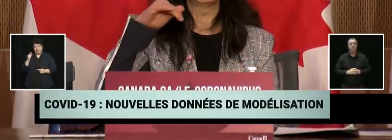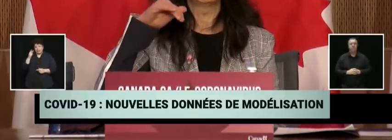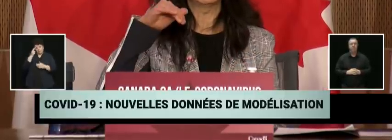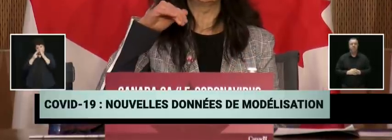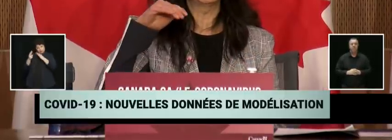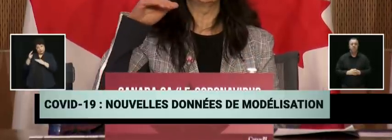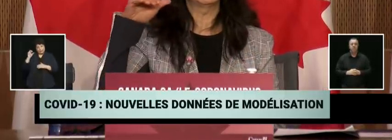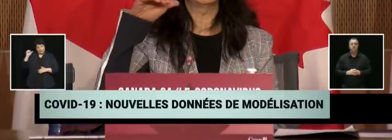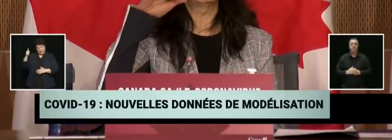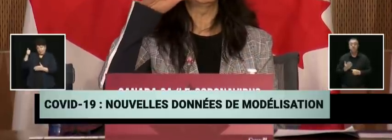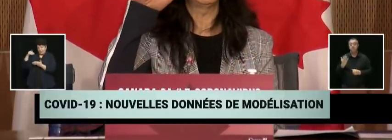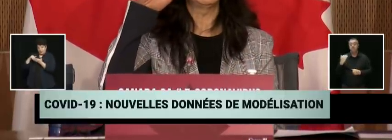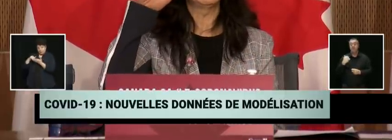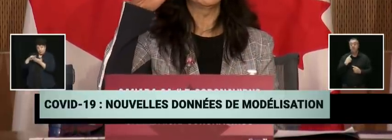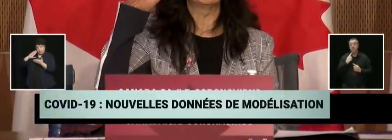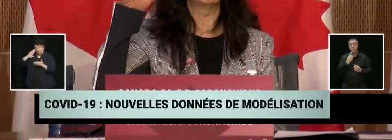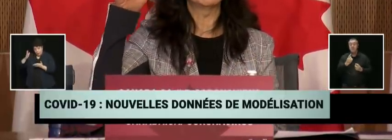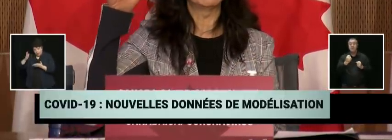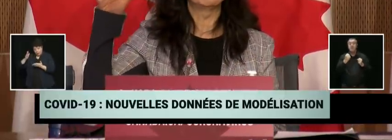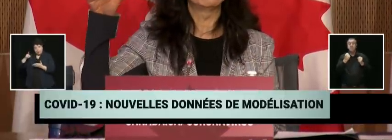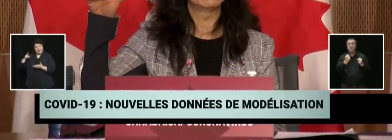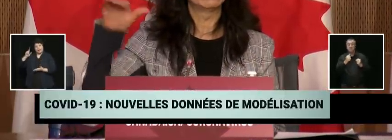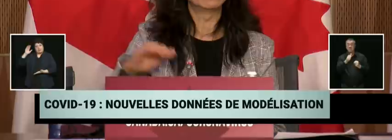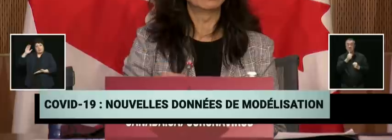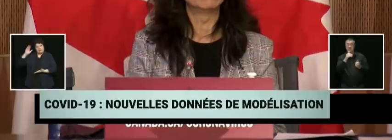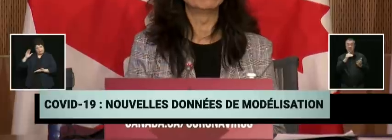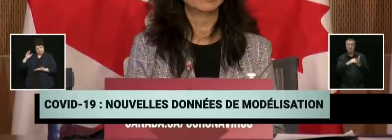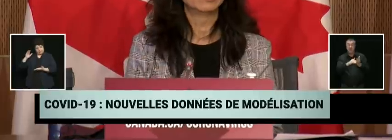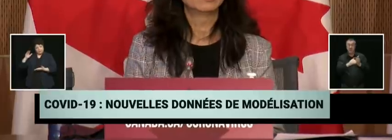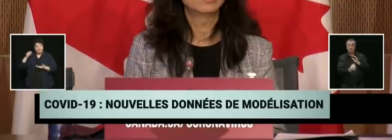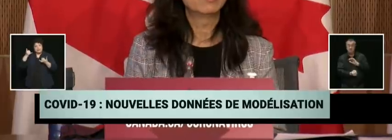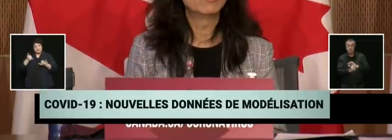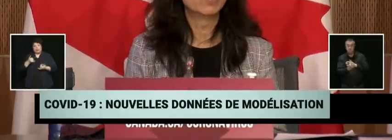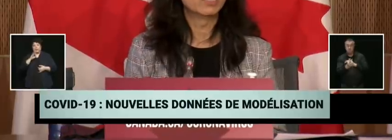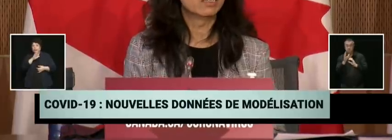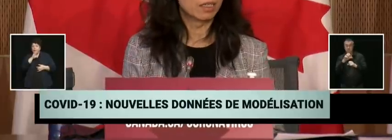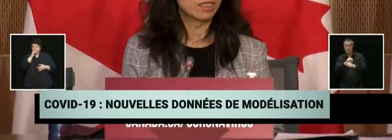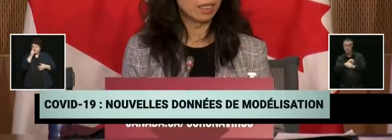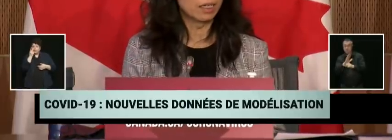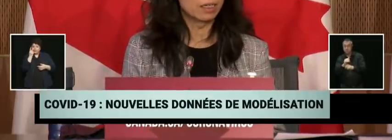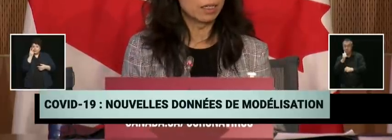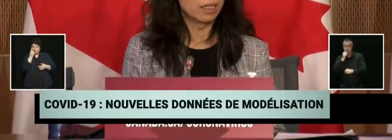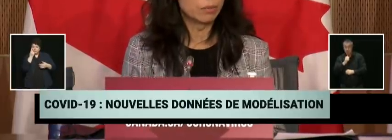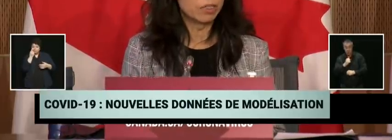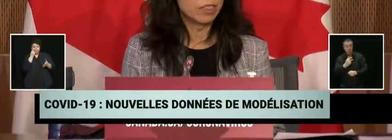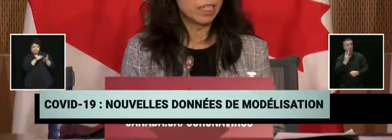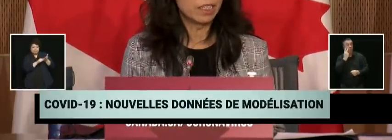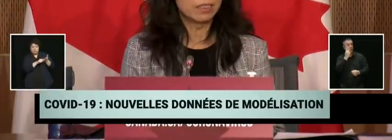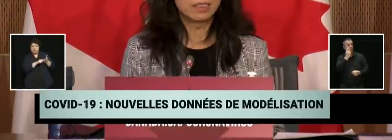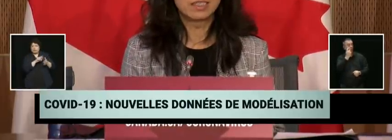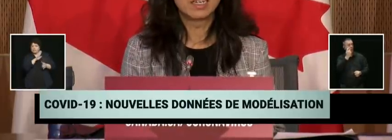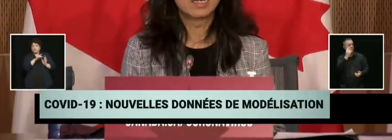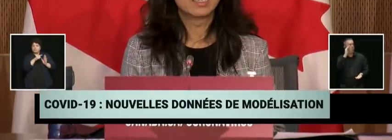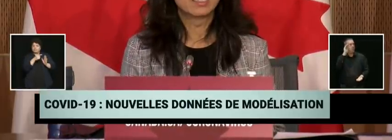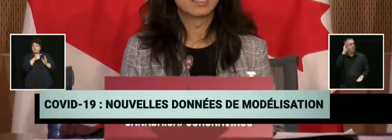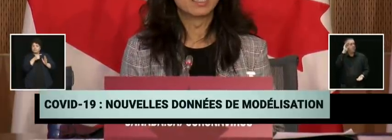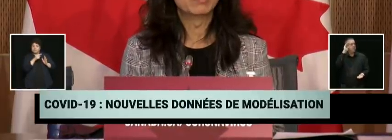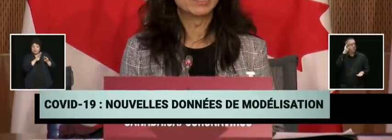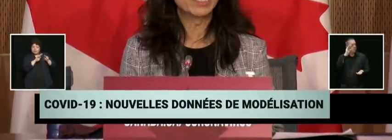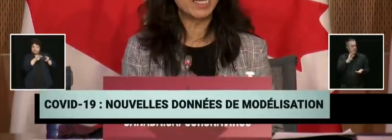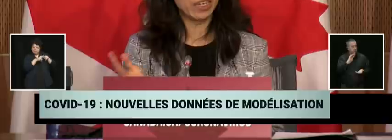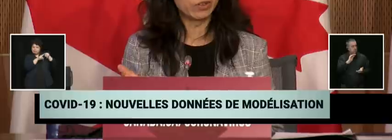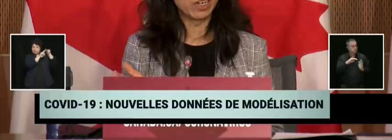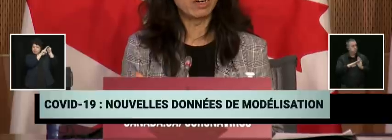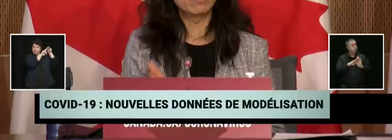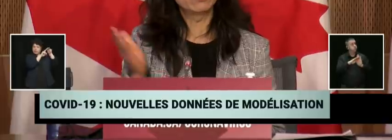the epidemic curve, as you've seen, leveled off for a number of days.